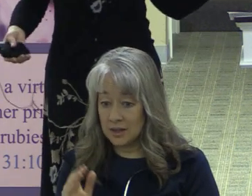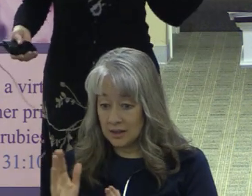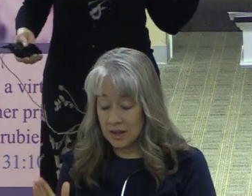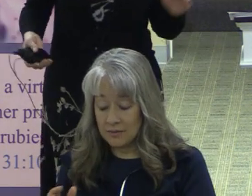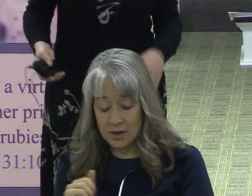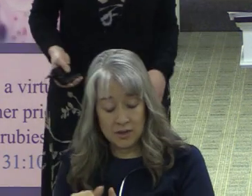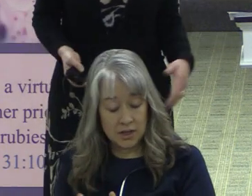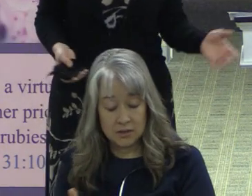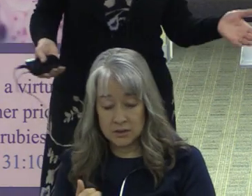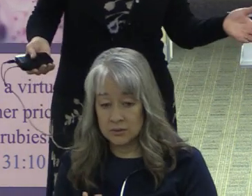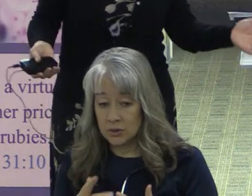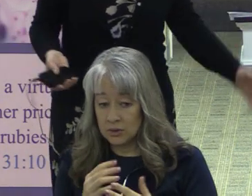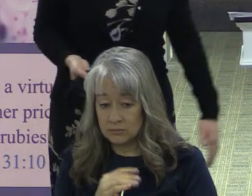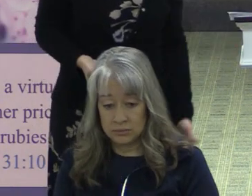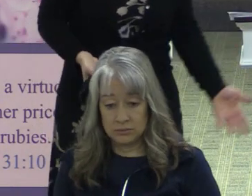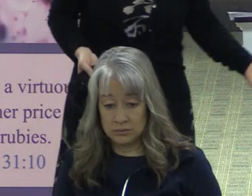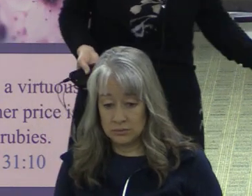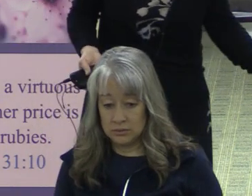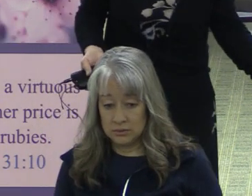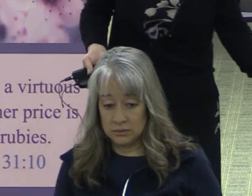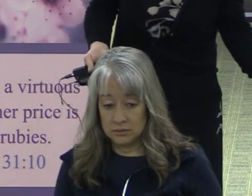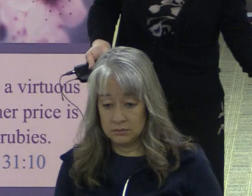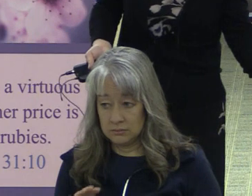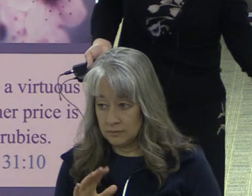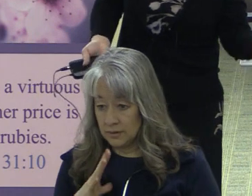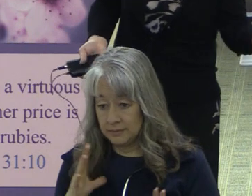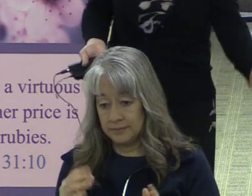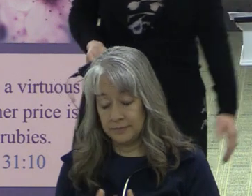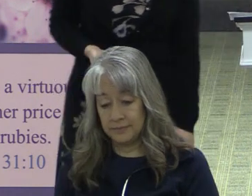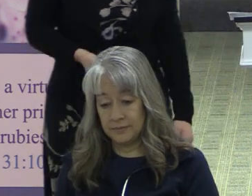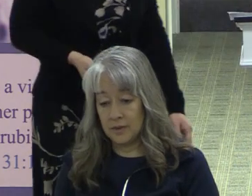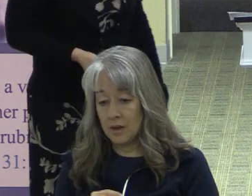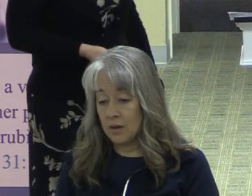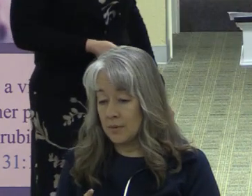left, everything else is burned to the ground, so be it.